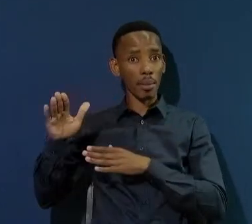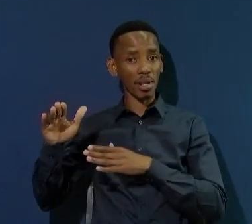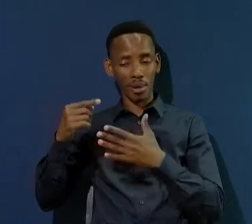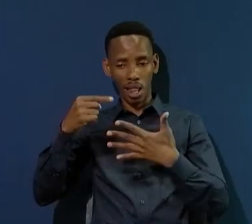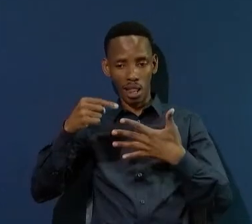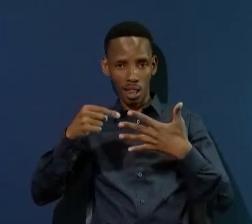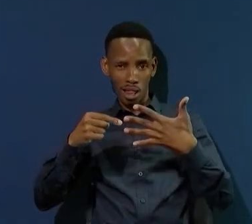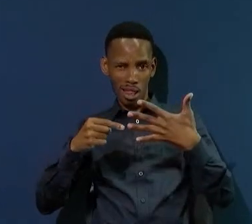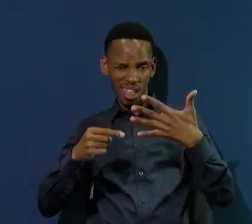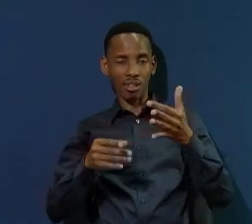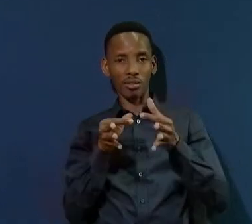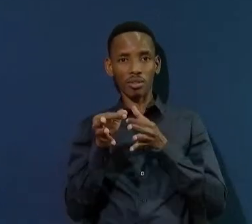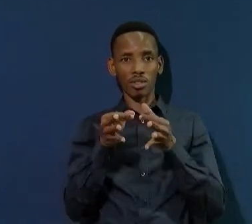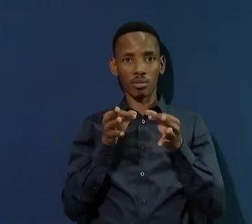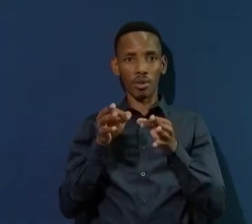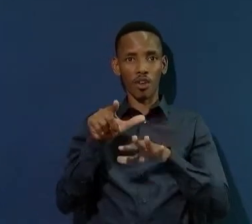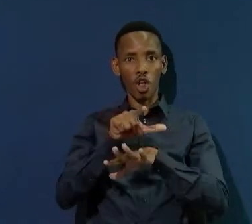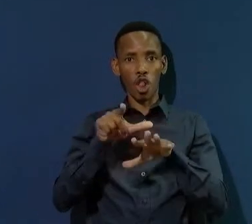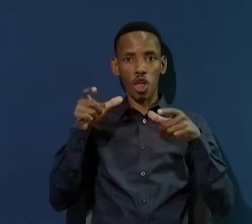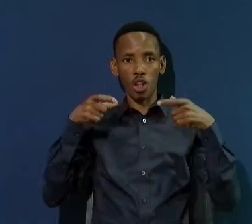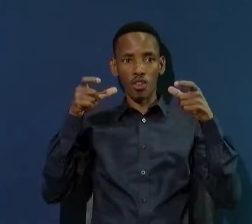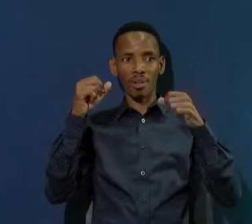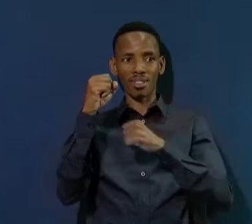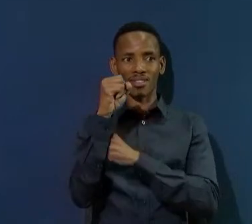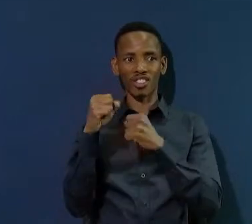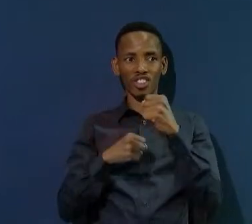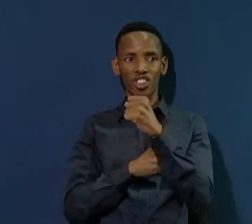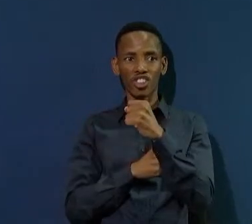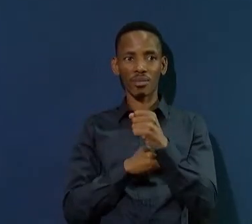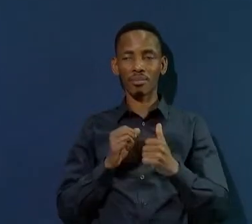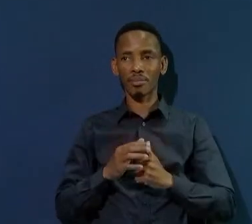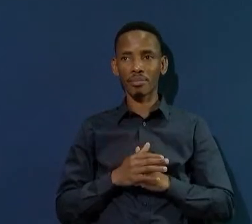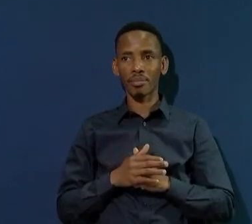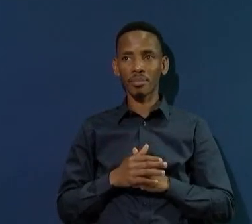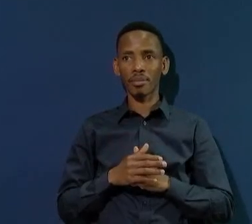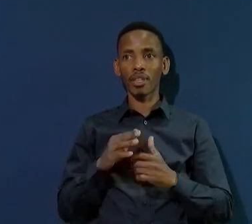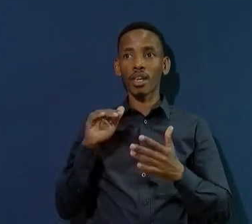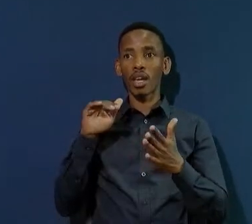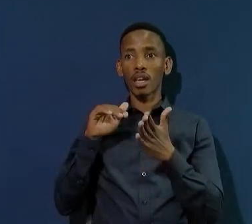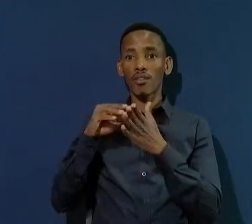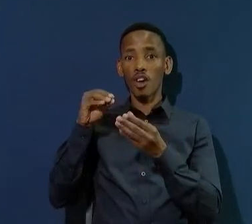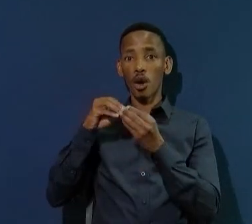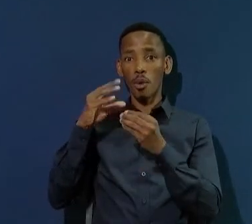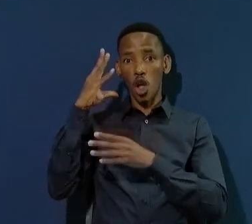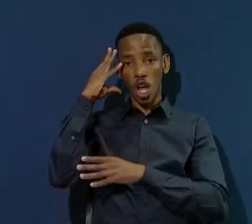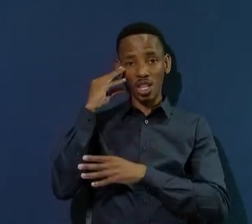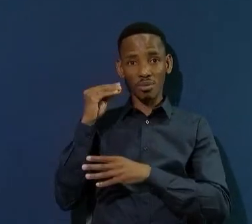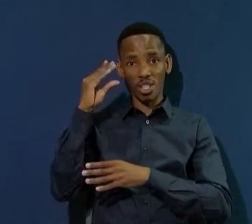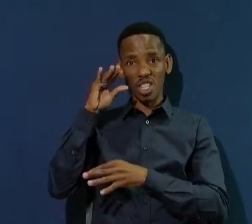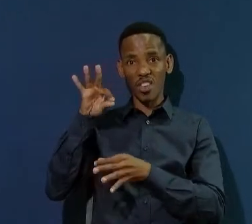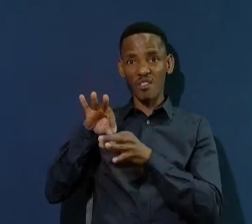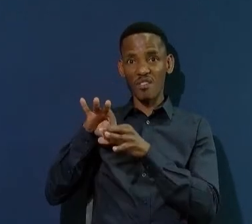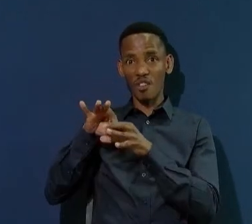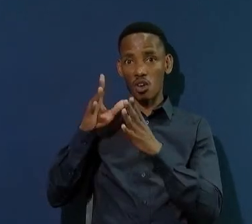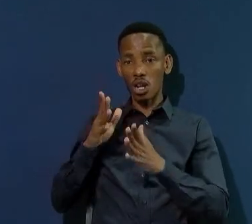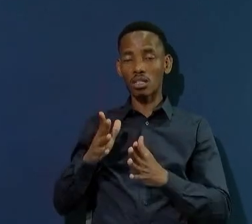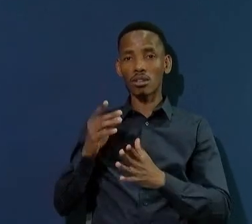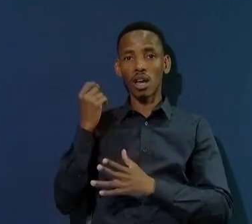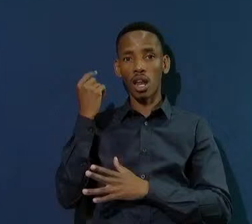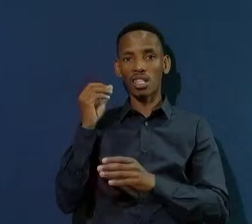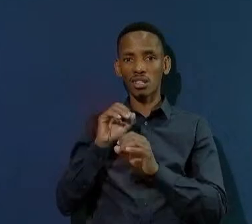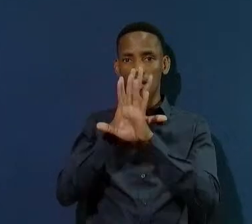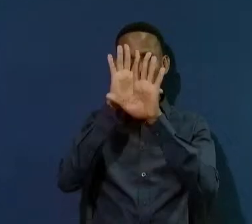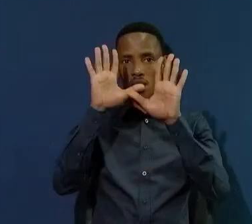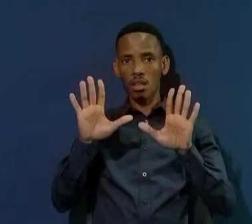candidate tsa local government structures. Yeah, I think especially for the more experienced voters ba tlhaloganya gore before moronga